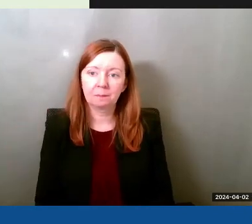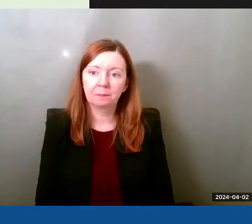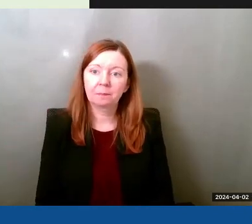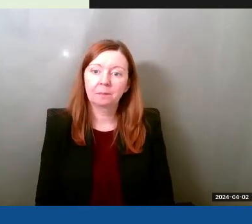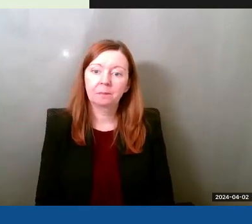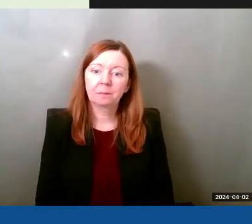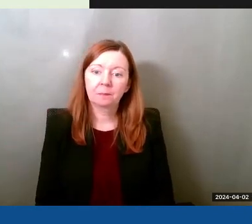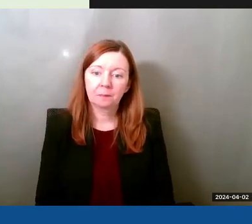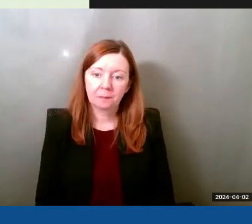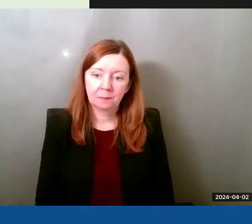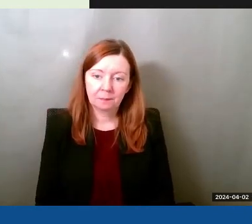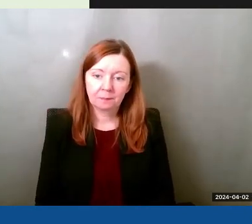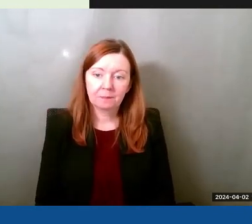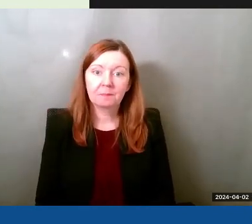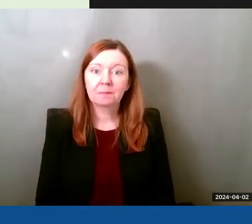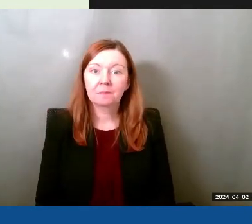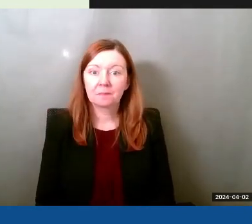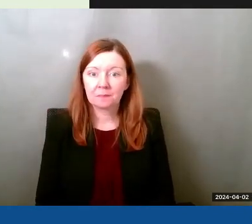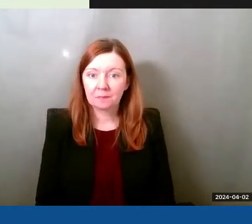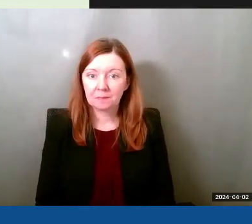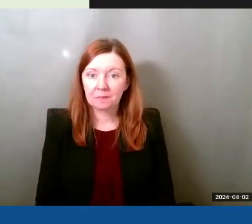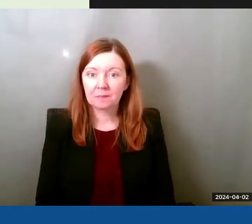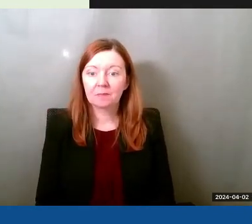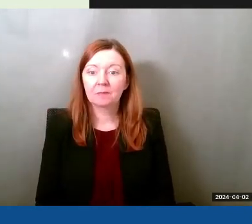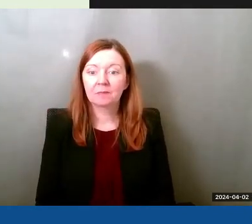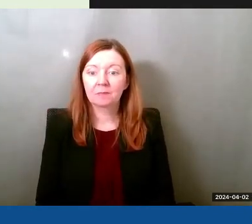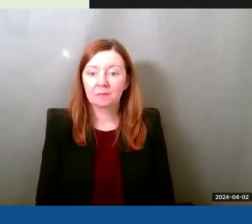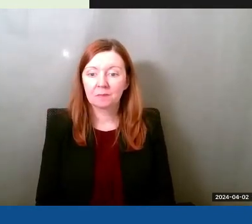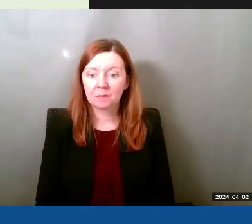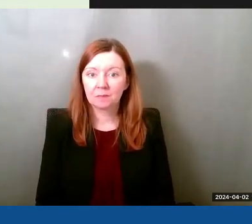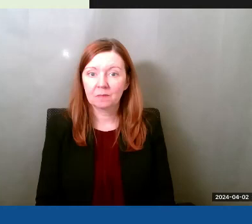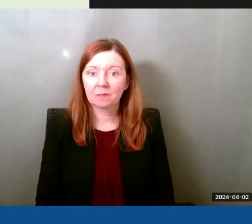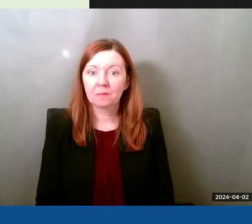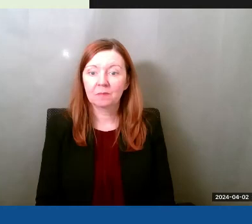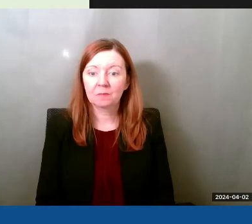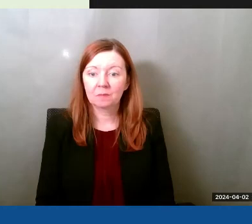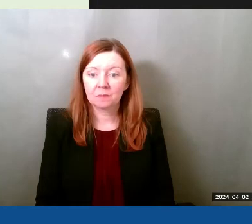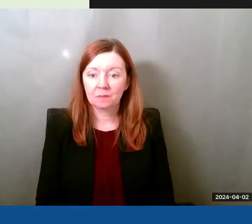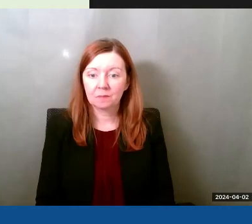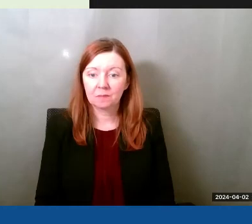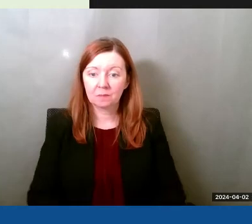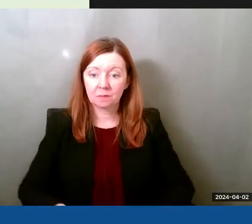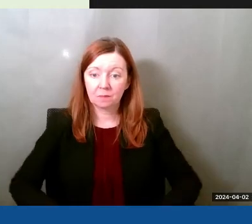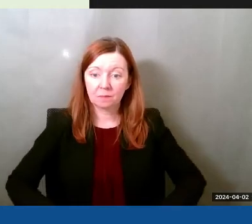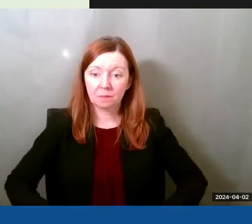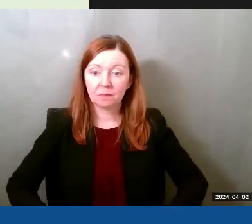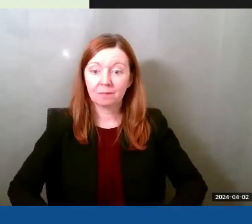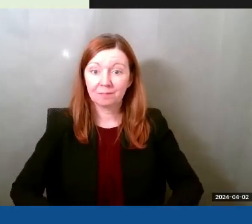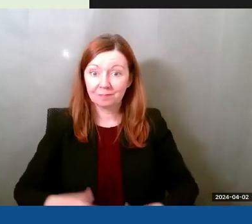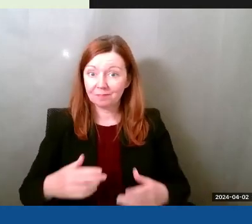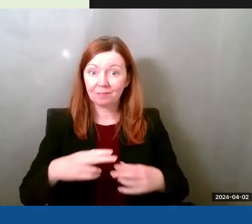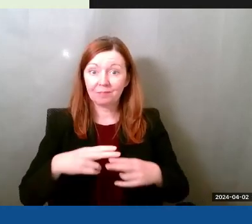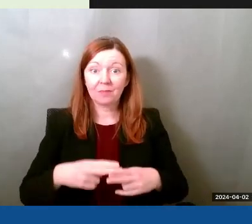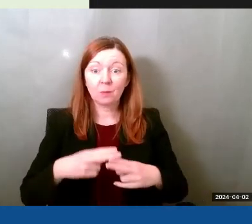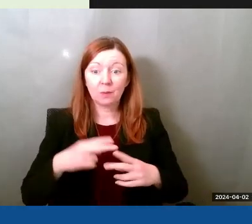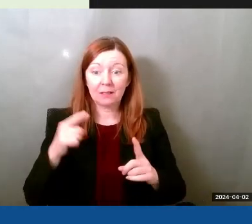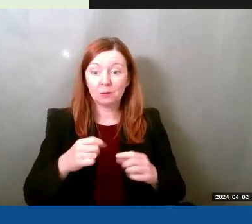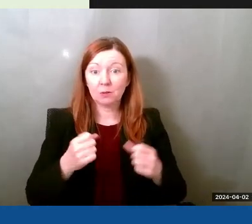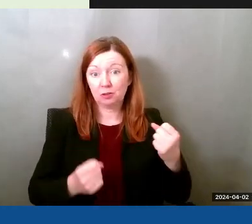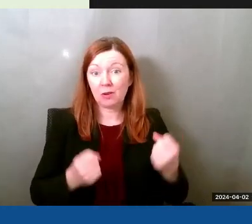question. Yeah, we can take that one. So it's heavily weighted towards